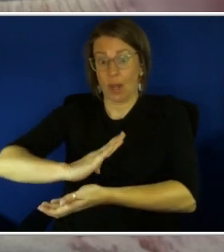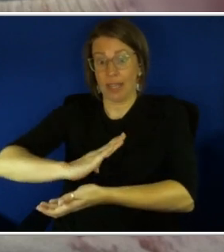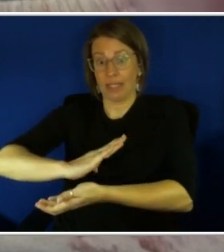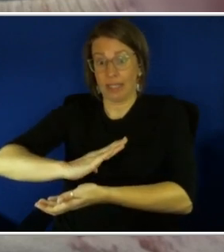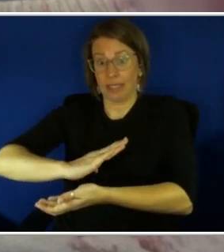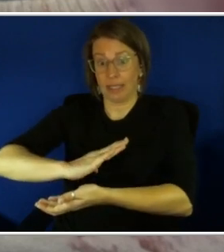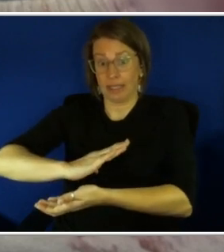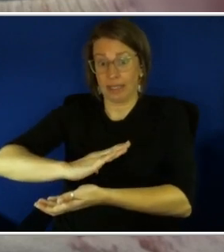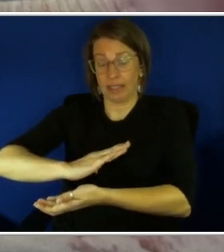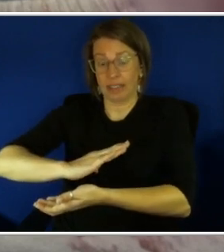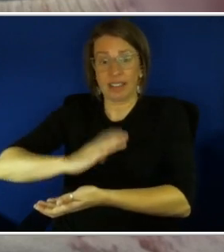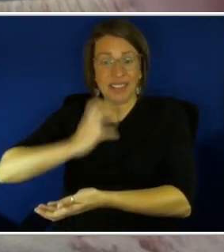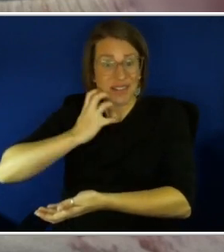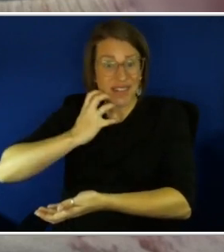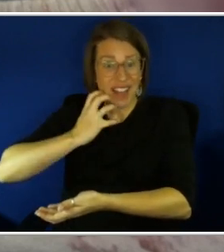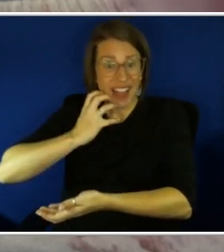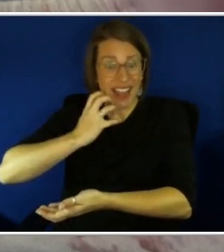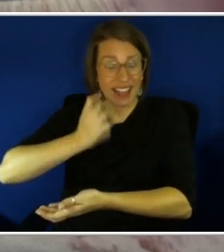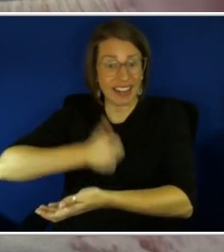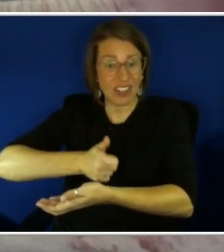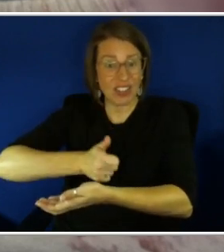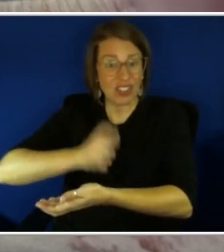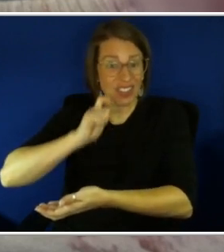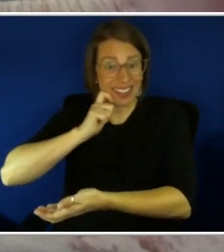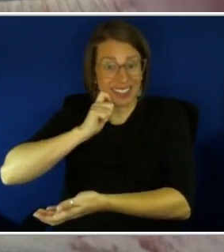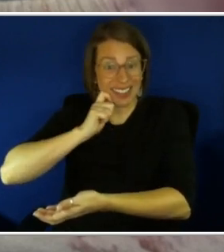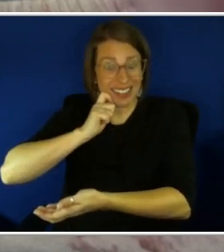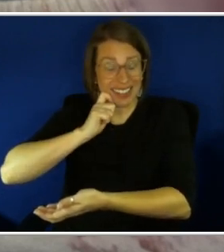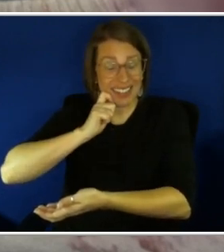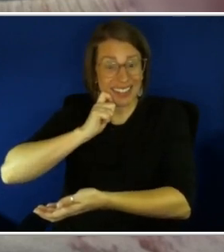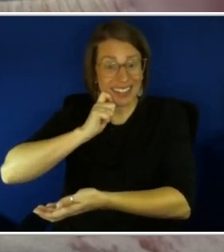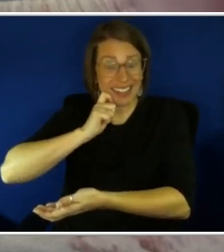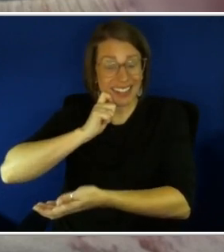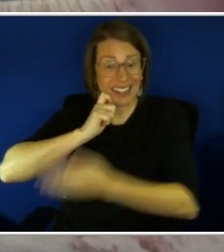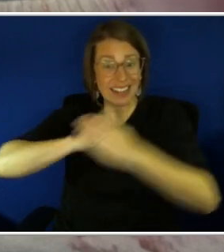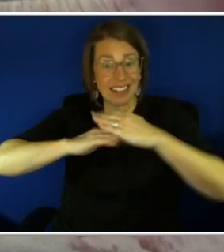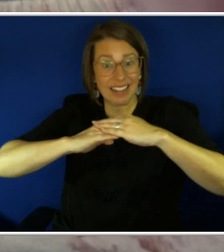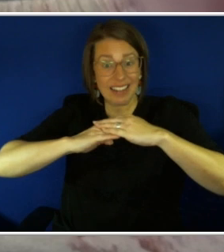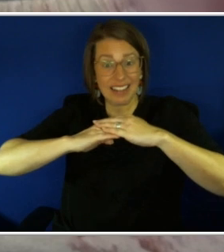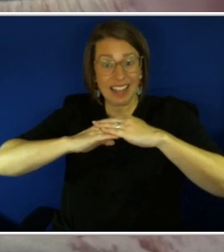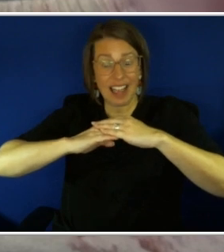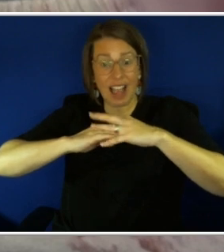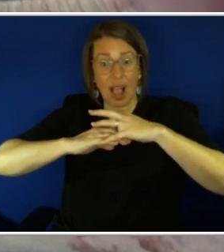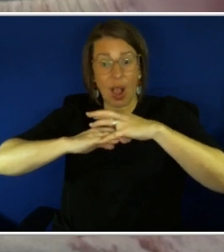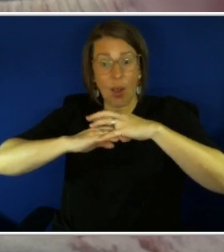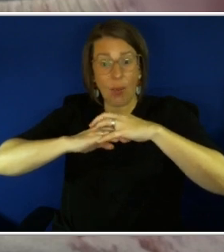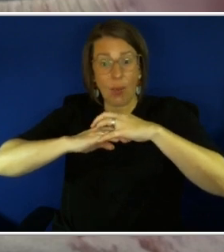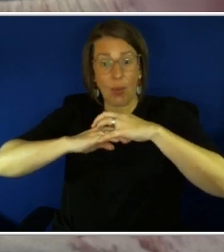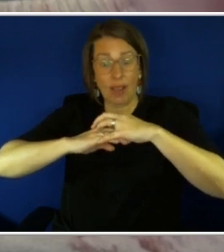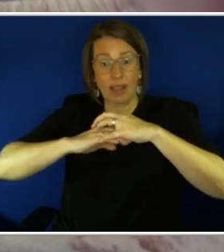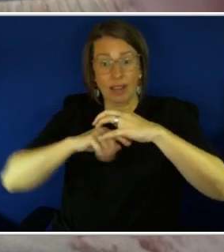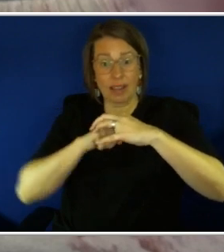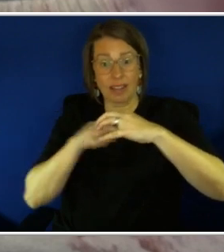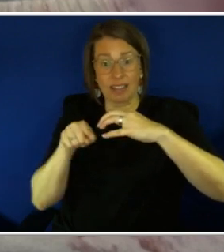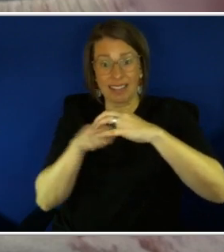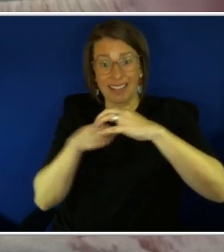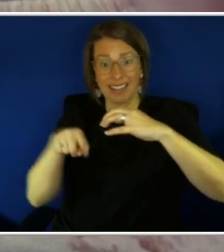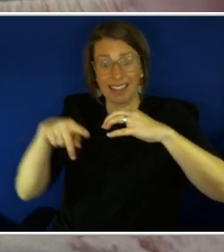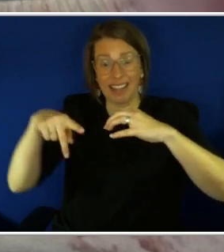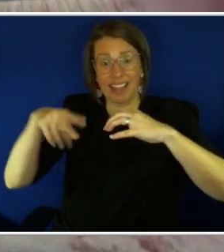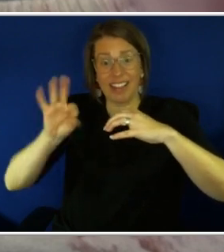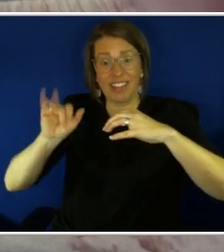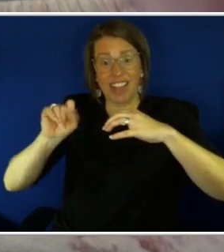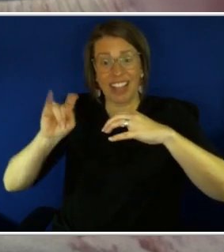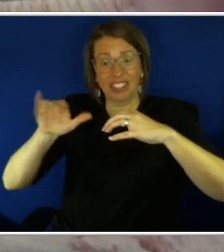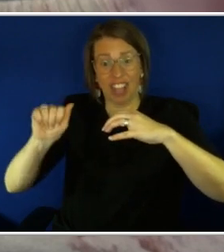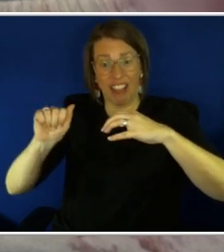fat that we have underneath our skin, and importantly, a kind of shrink wrap covering that sits underneath that called the fascia. And these are all elements to